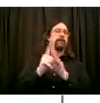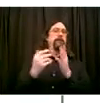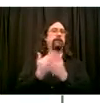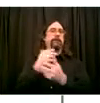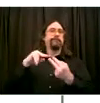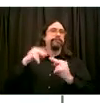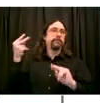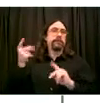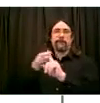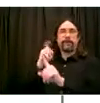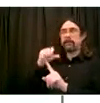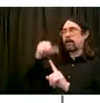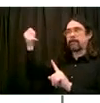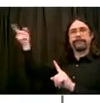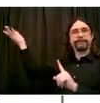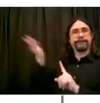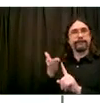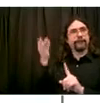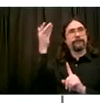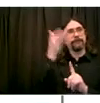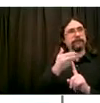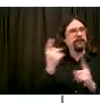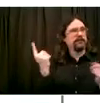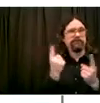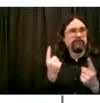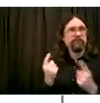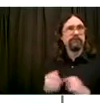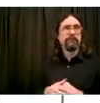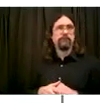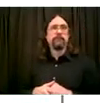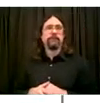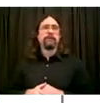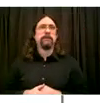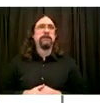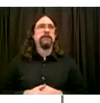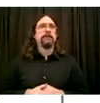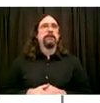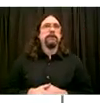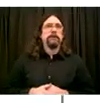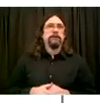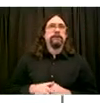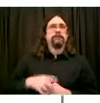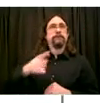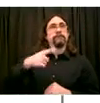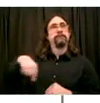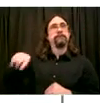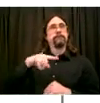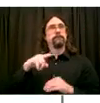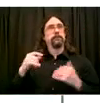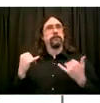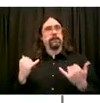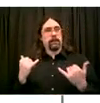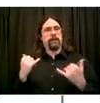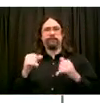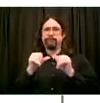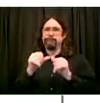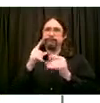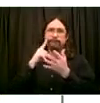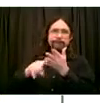sequencing to understand this in detail, the actions that we can take, the core public health guidance, the